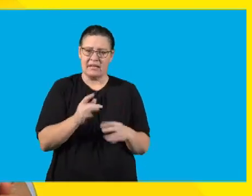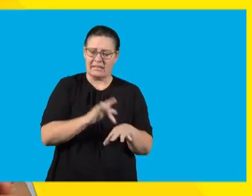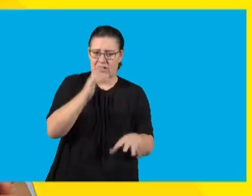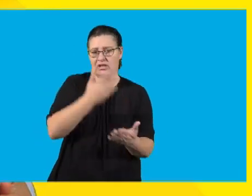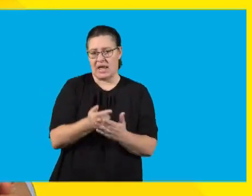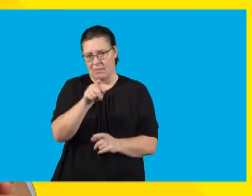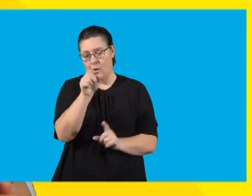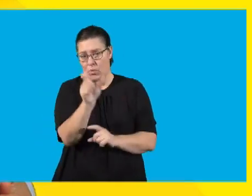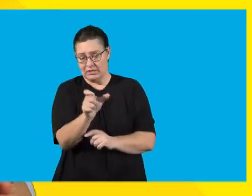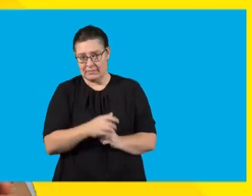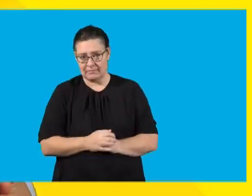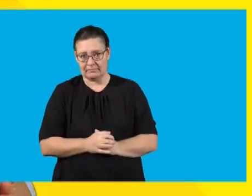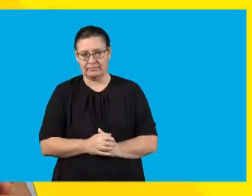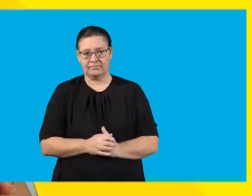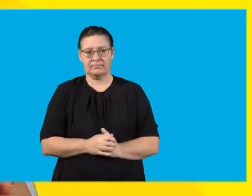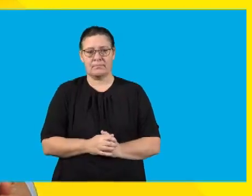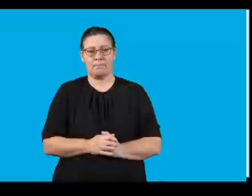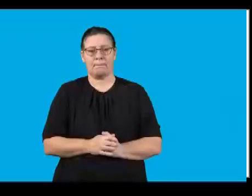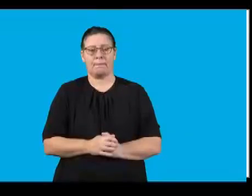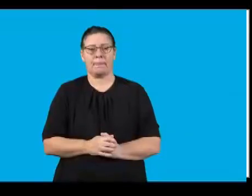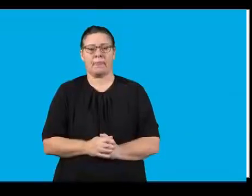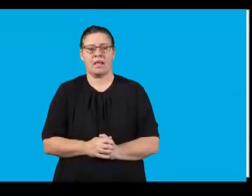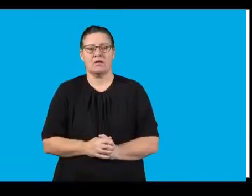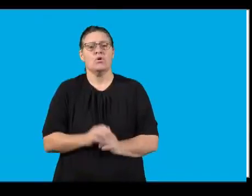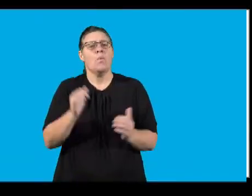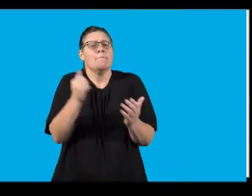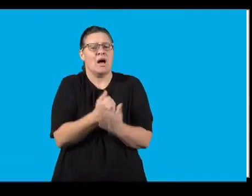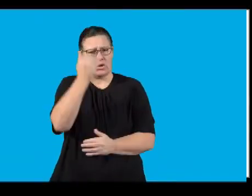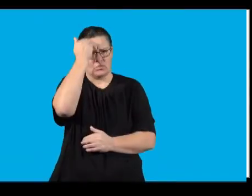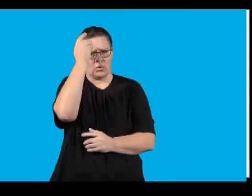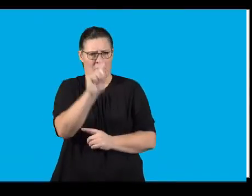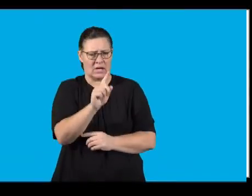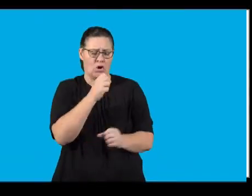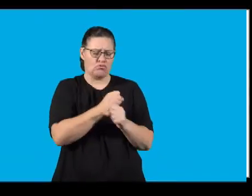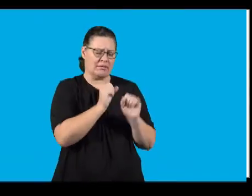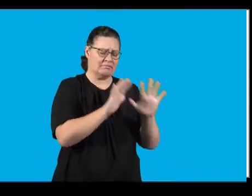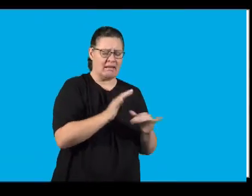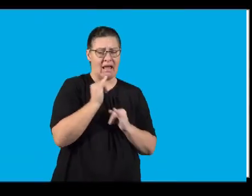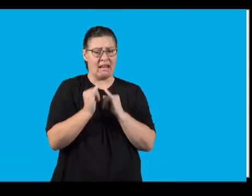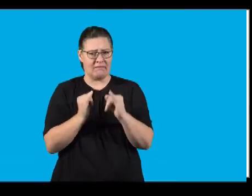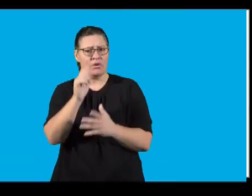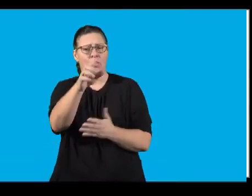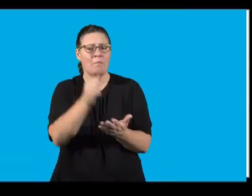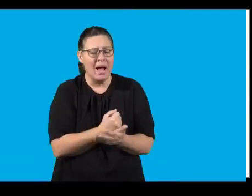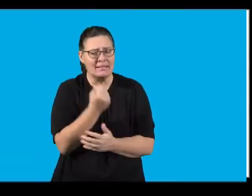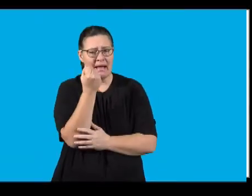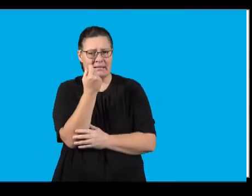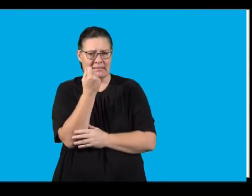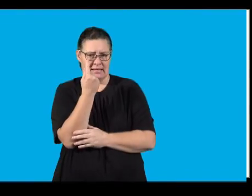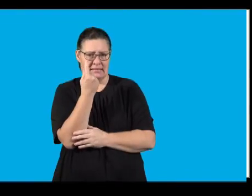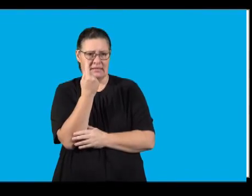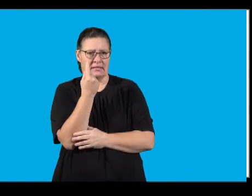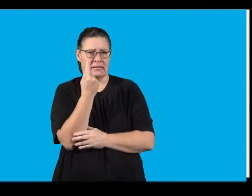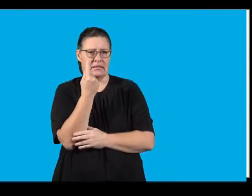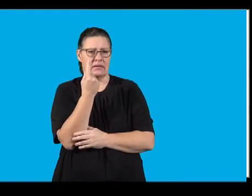about that word, okay? Let's move on. What should you know? So from grade 10 and 11, you should understand